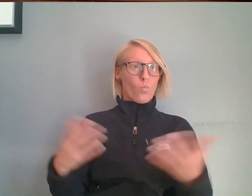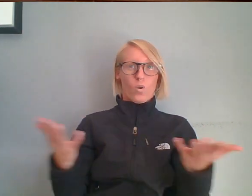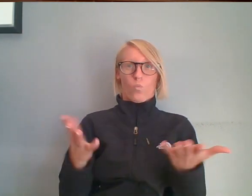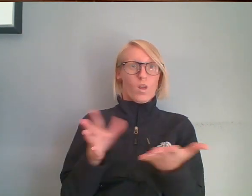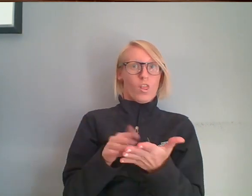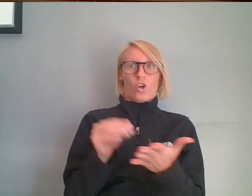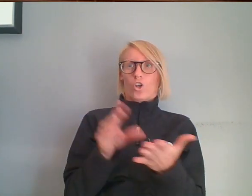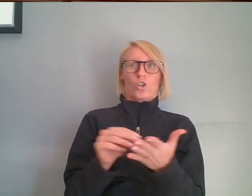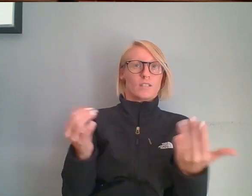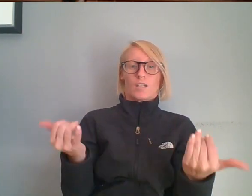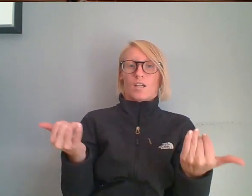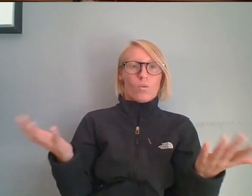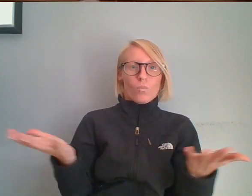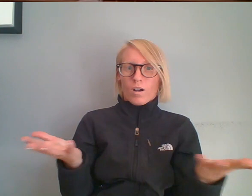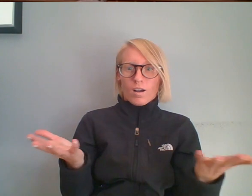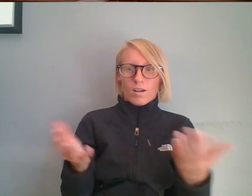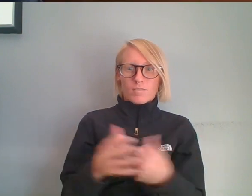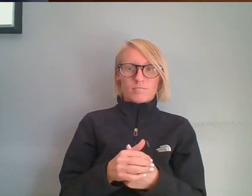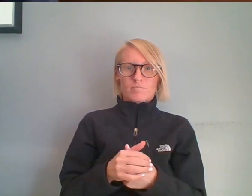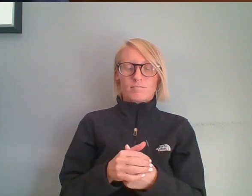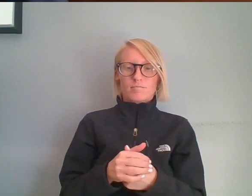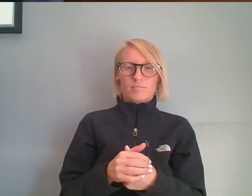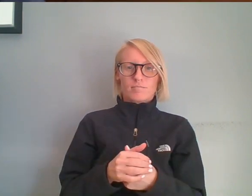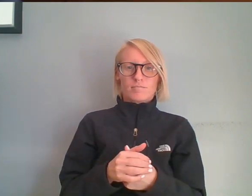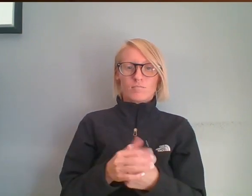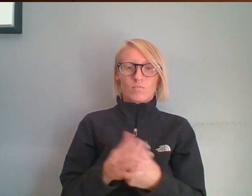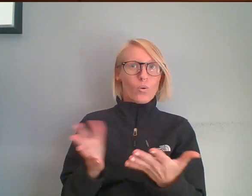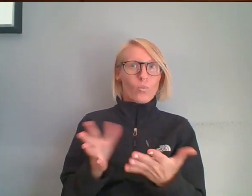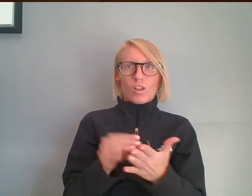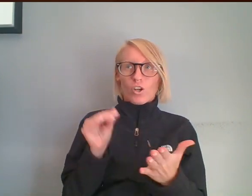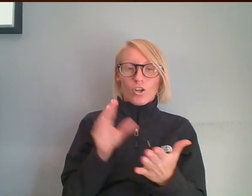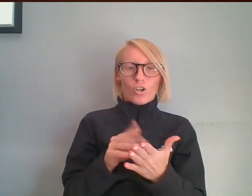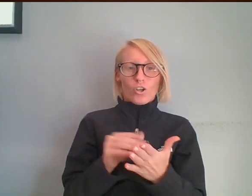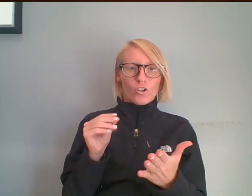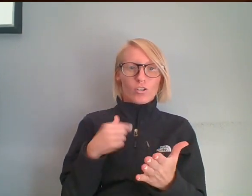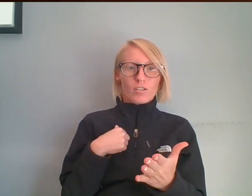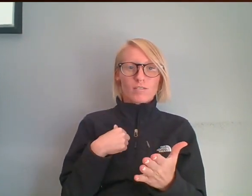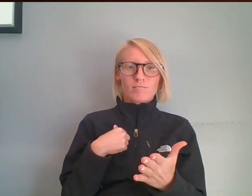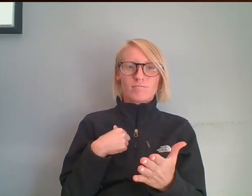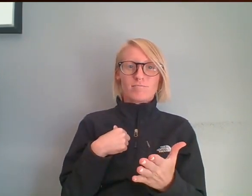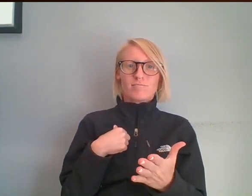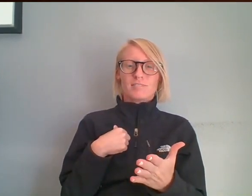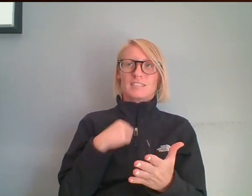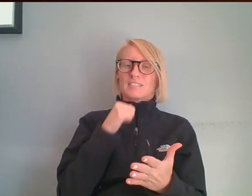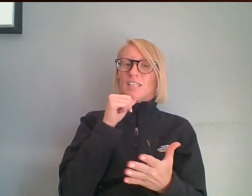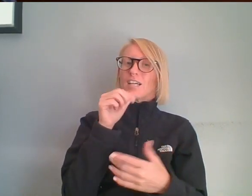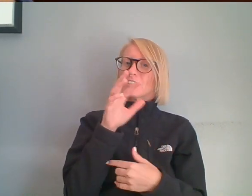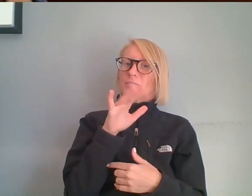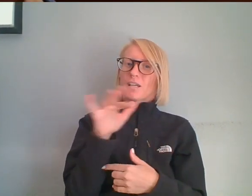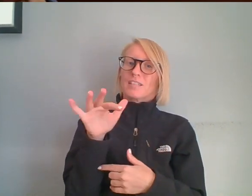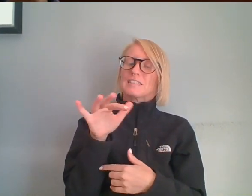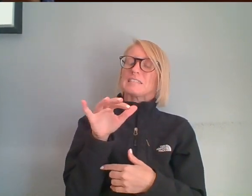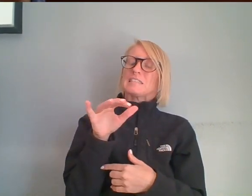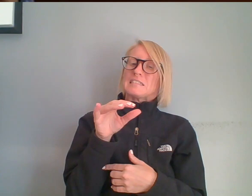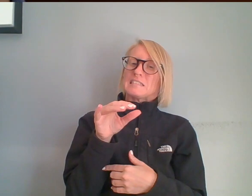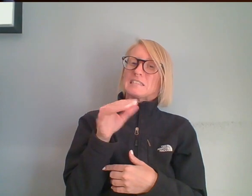So what did we learn? What did we learn besides that we're not so good at spelling?